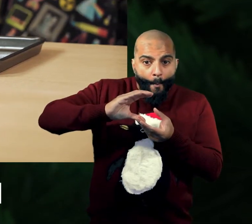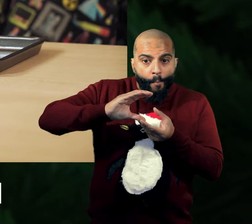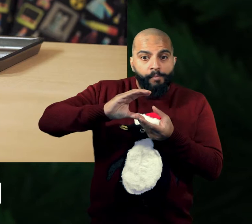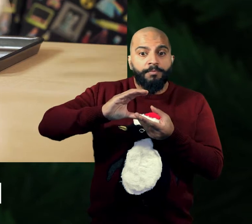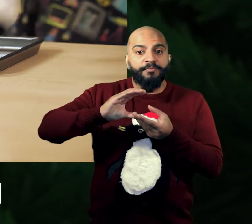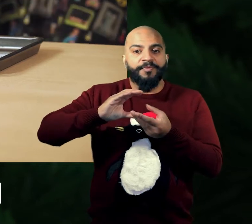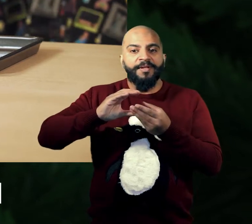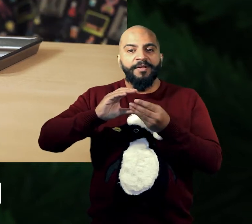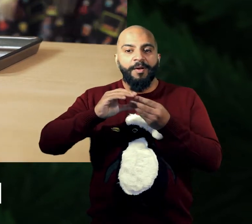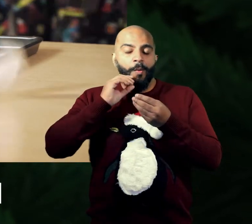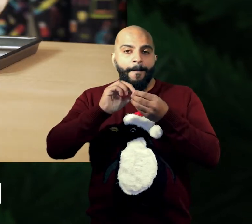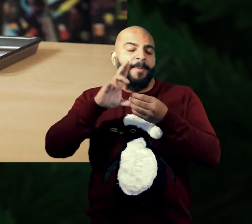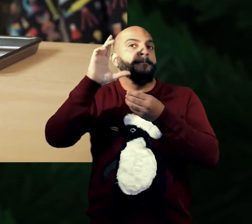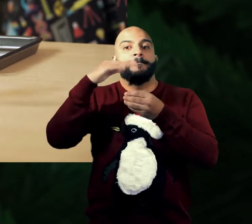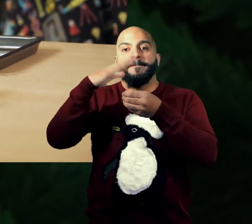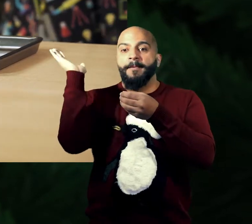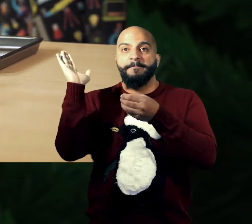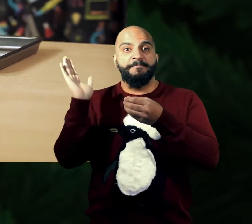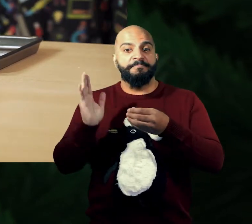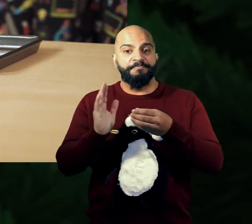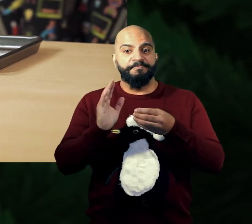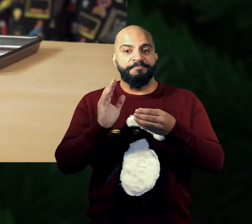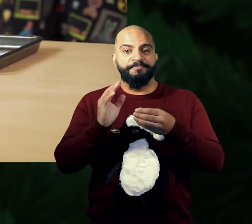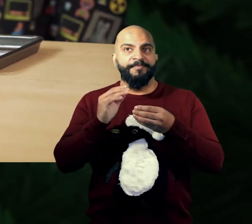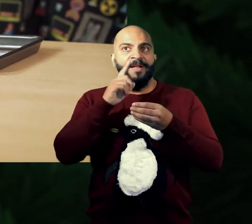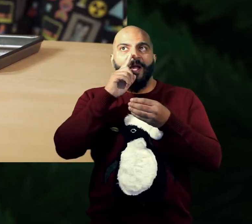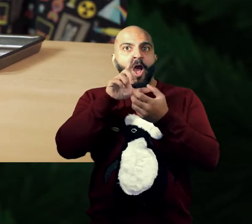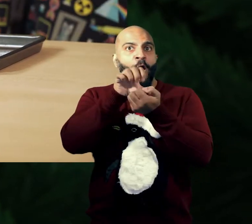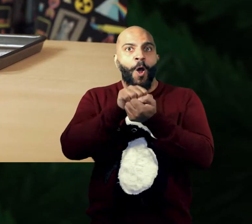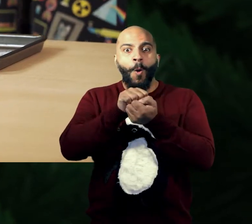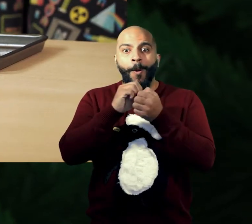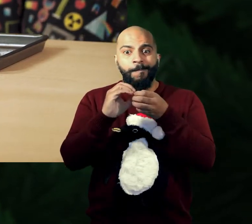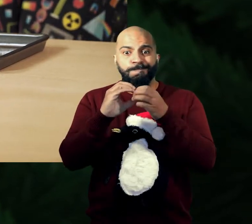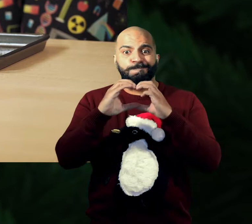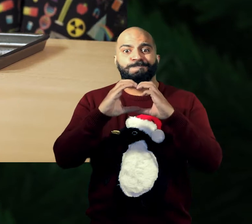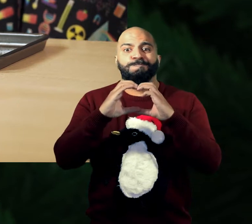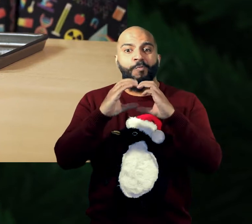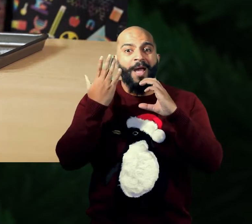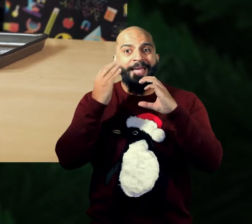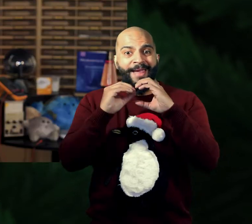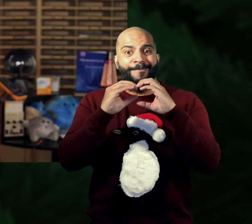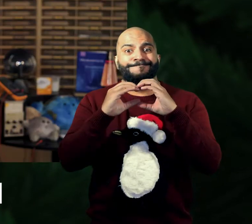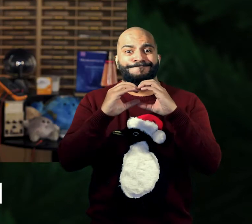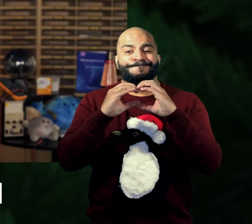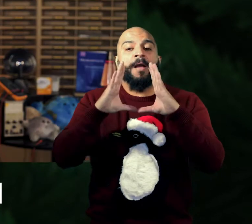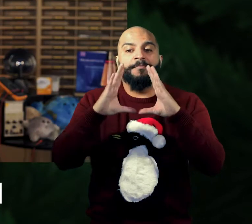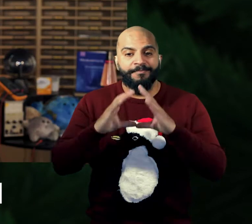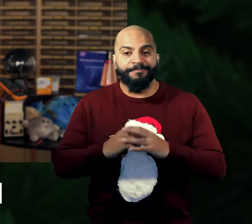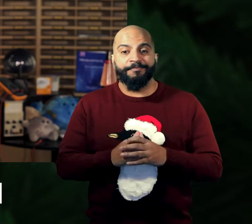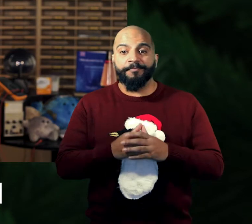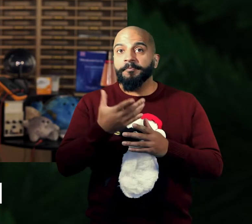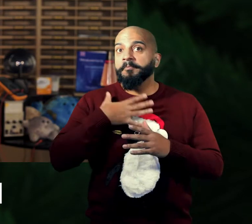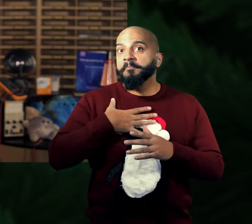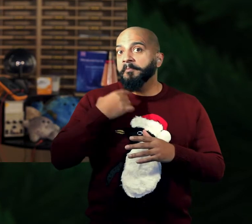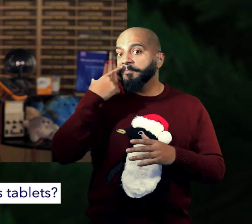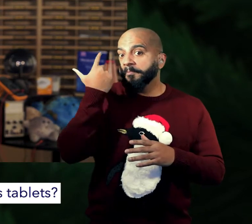and the friction that keeps the lid on until it can't contain the pressure and the canister flies up in the air. But you might be starting